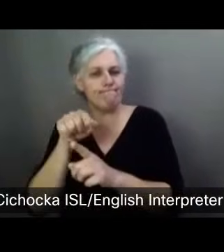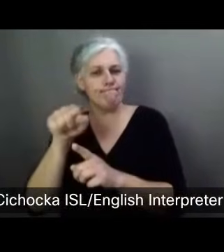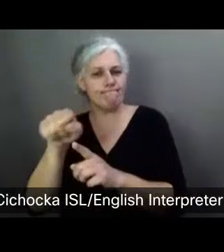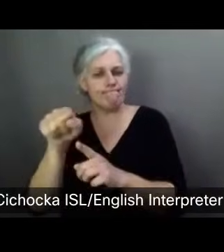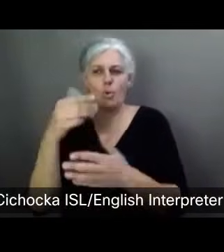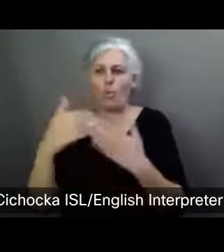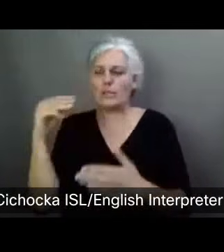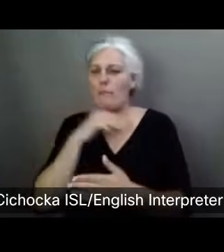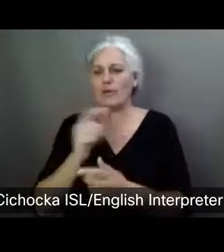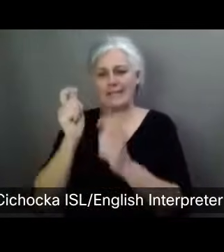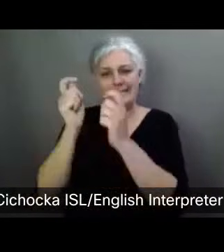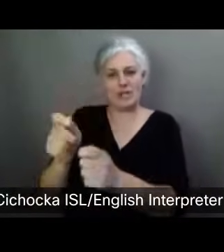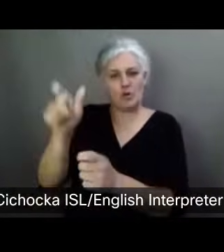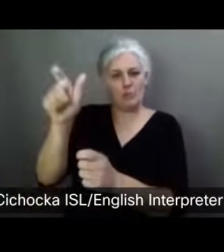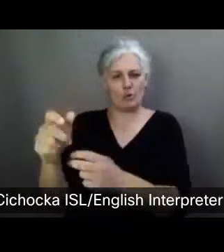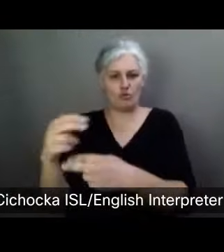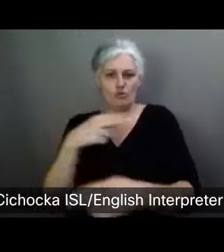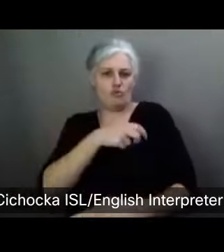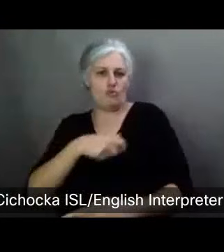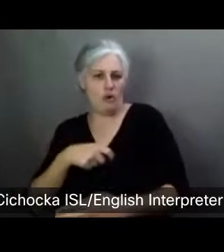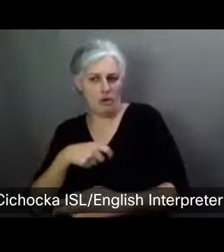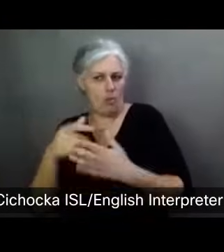importance of the designated person role and in what they do?